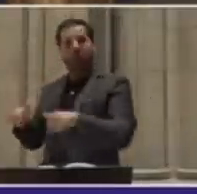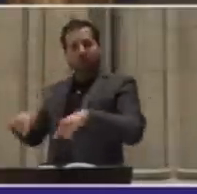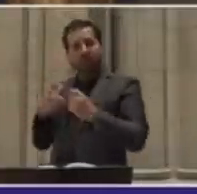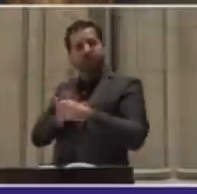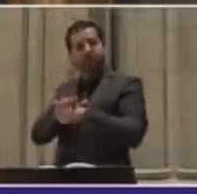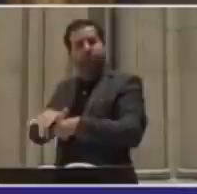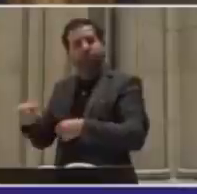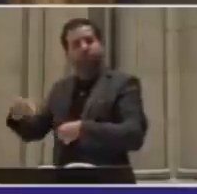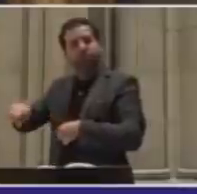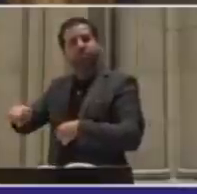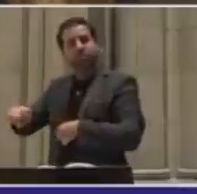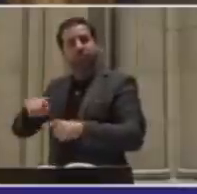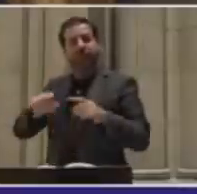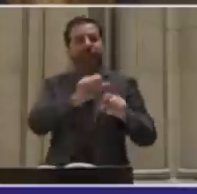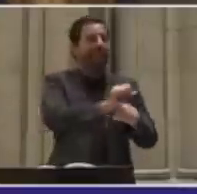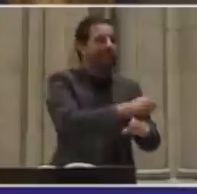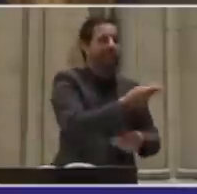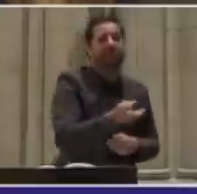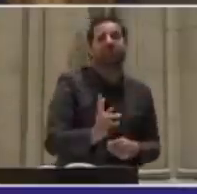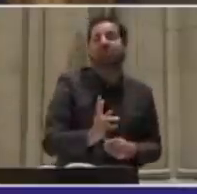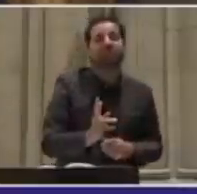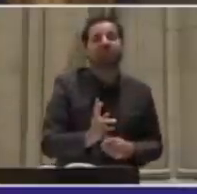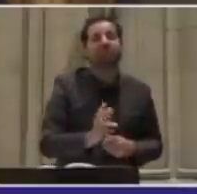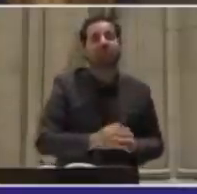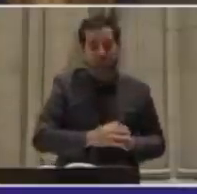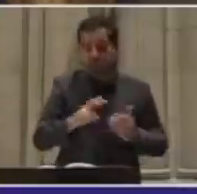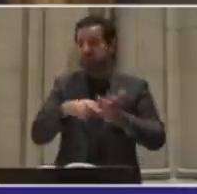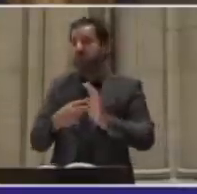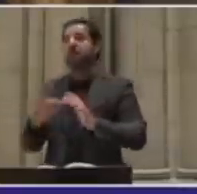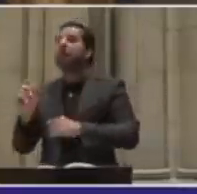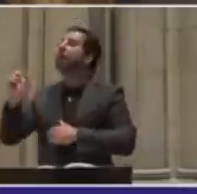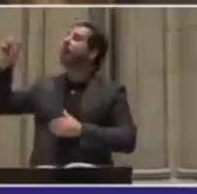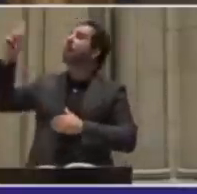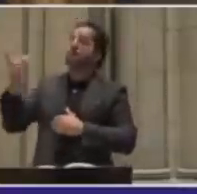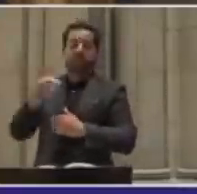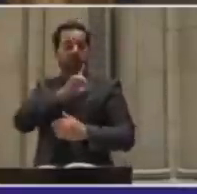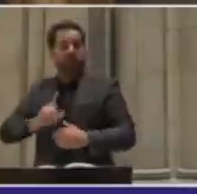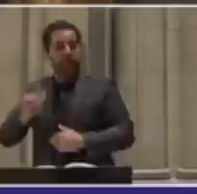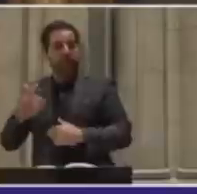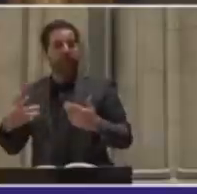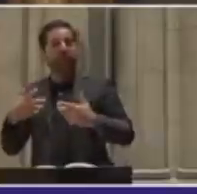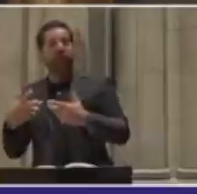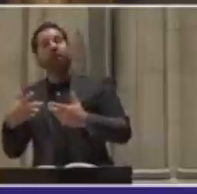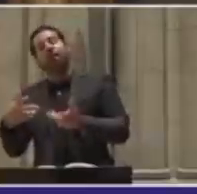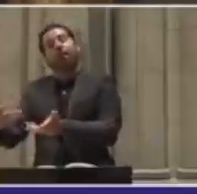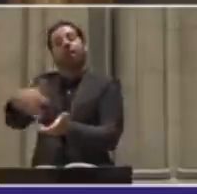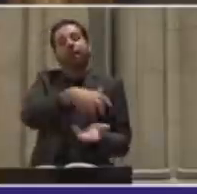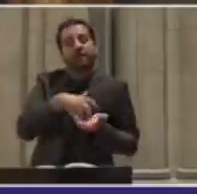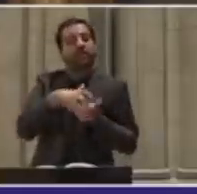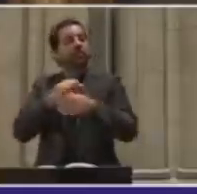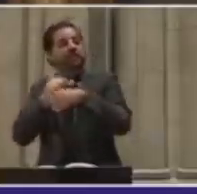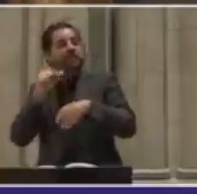plentiful, but the laborers are few. Therefore, ask the Lord of the harvest to send out laborers into